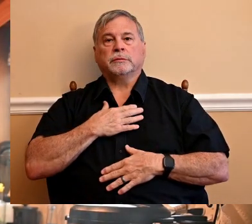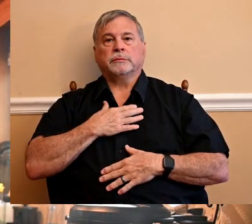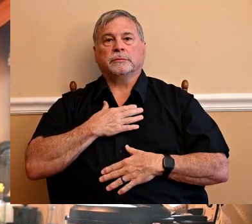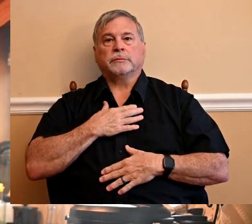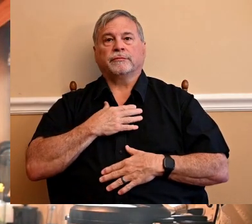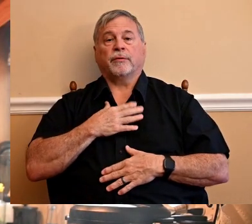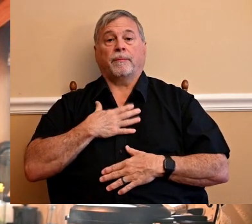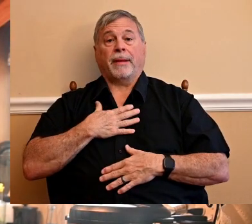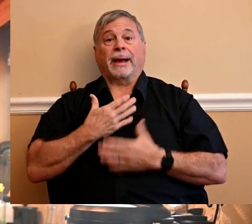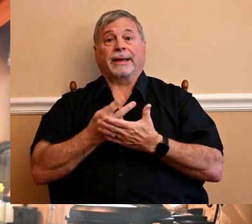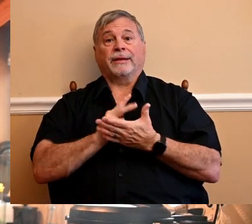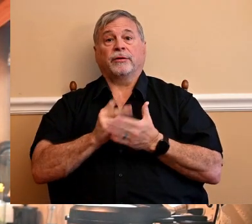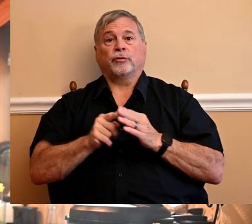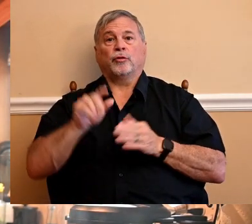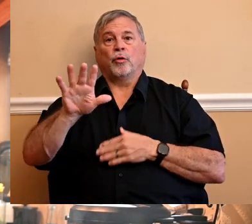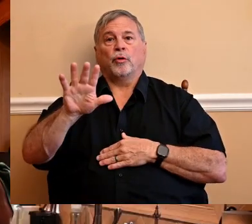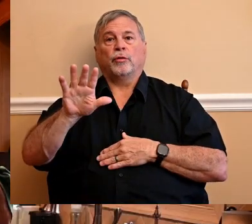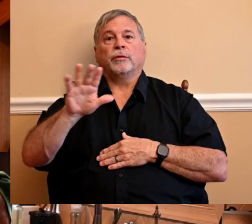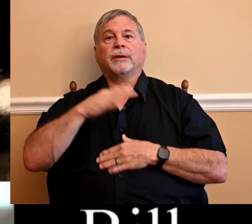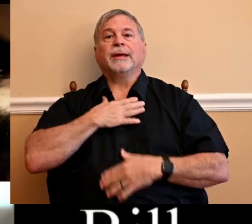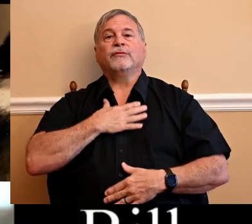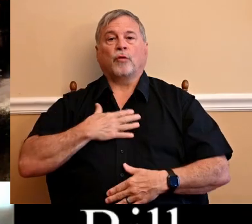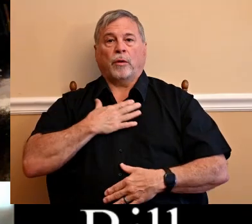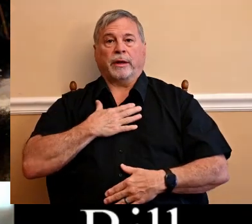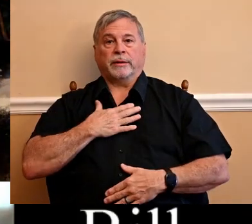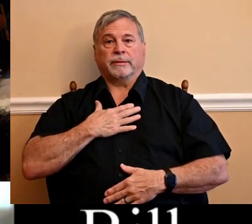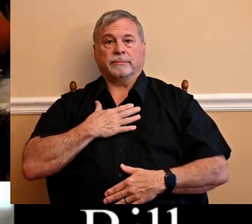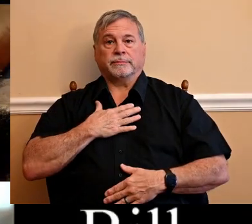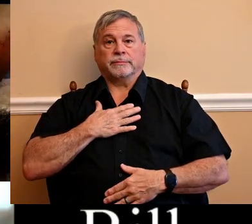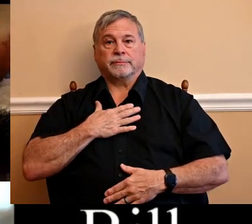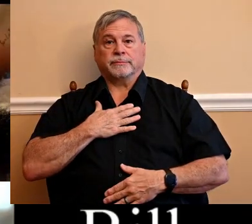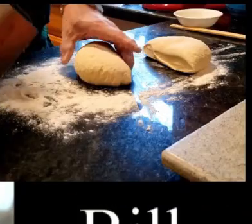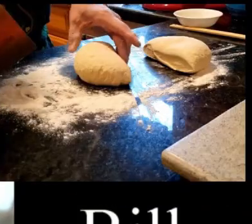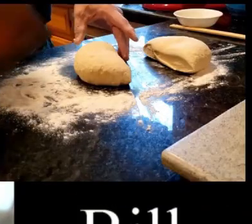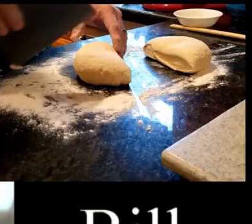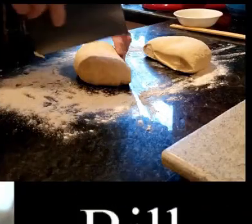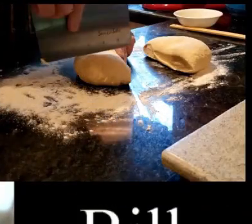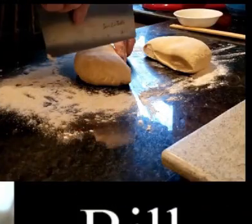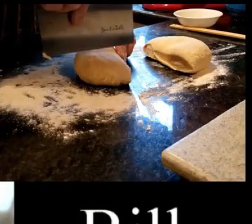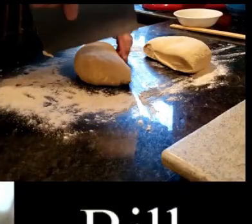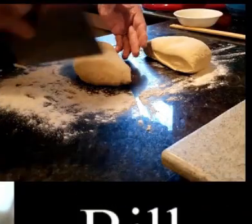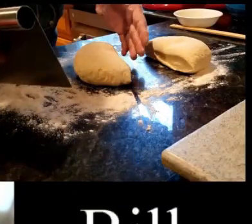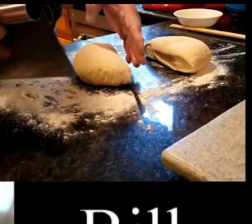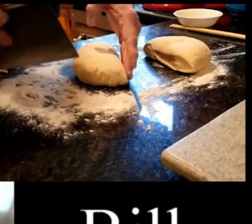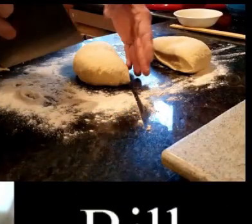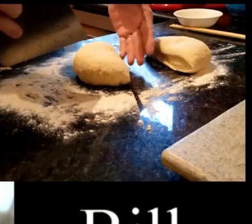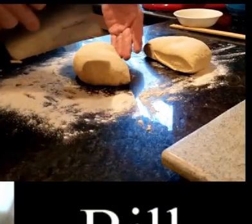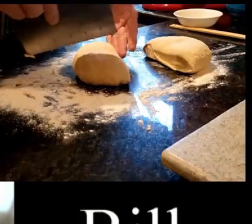kitchen to yours, enjoy.